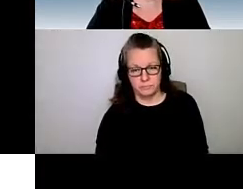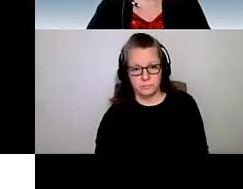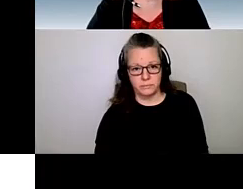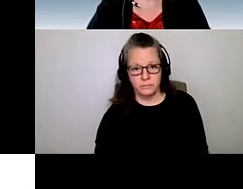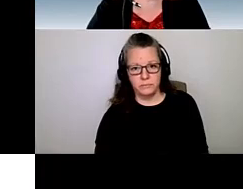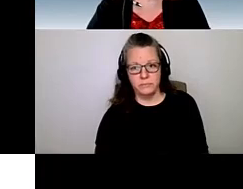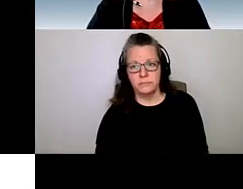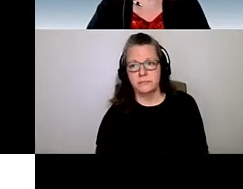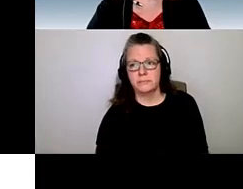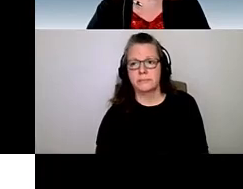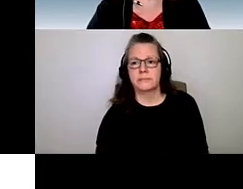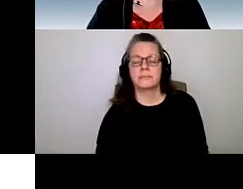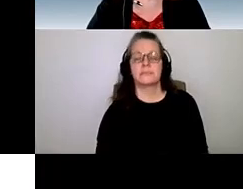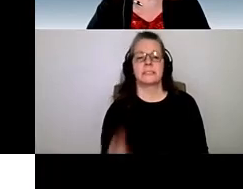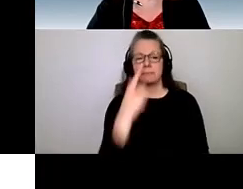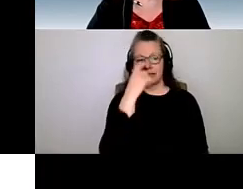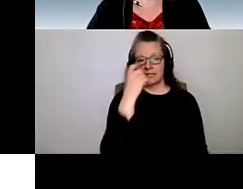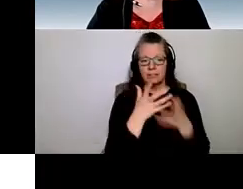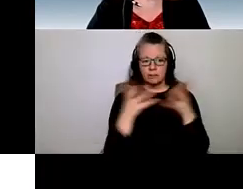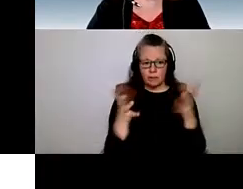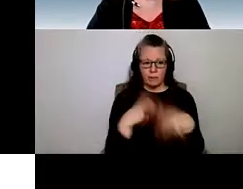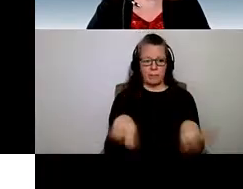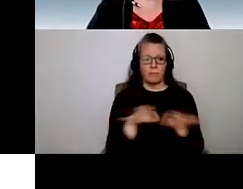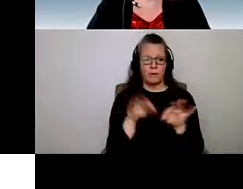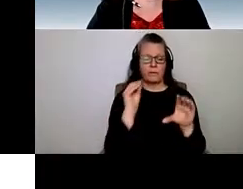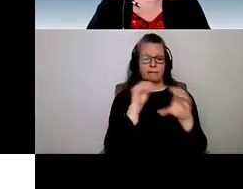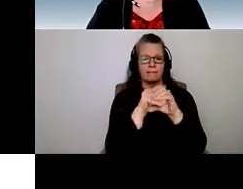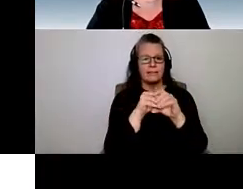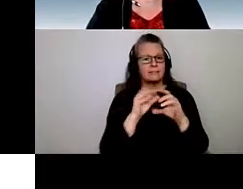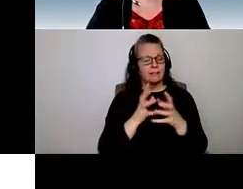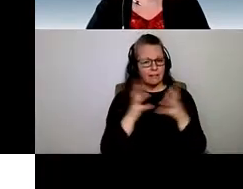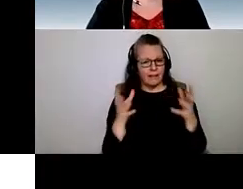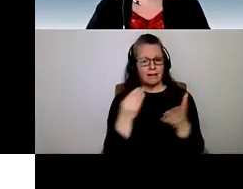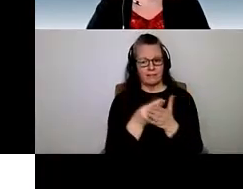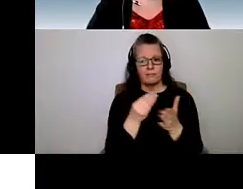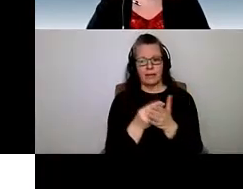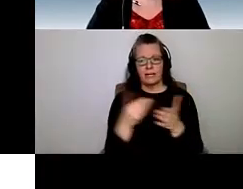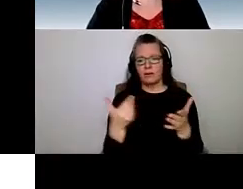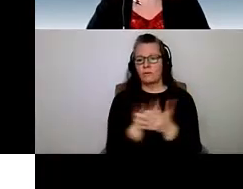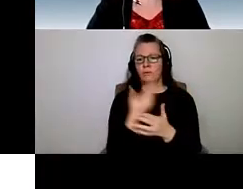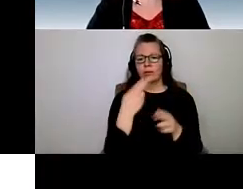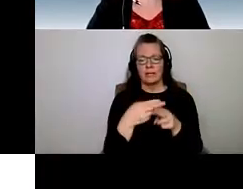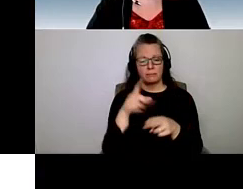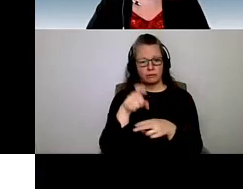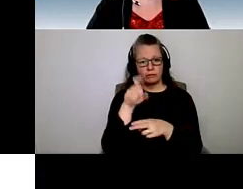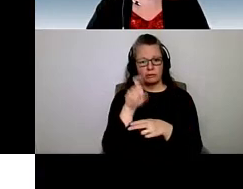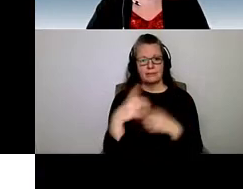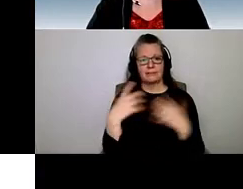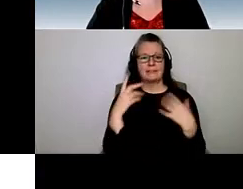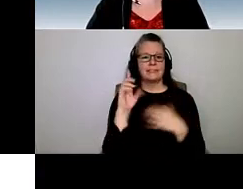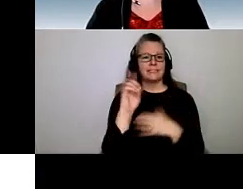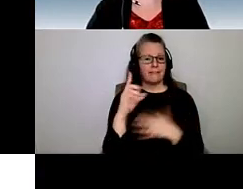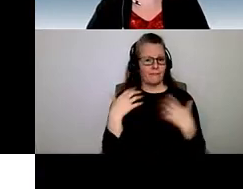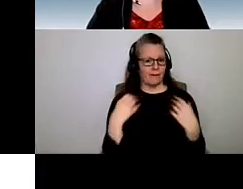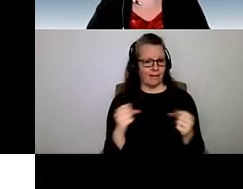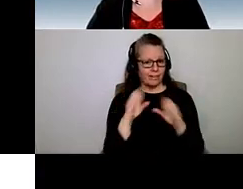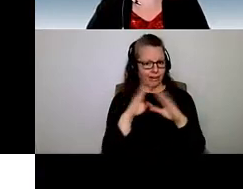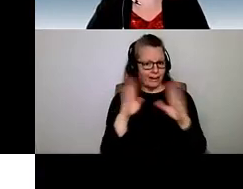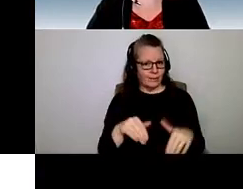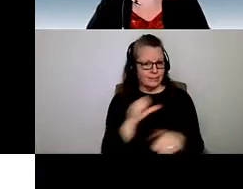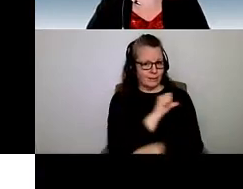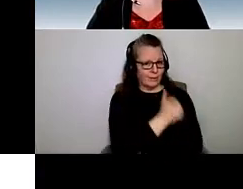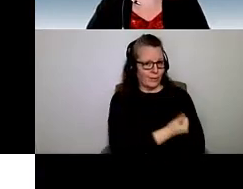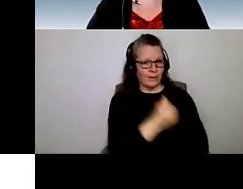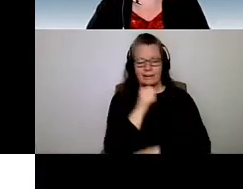I jokingly said to one of my colleagues, our new name should be the Denver Health and Housing Authority, not the Denver